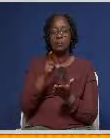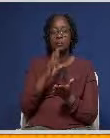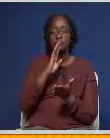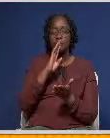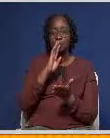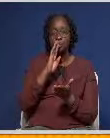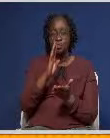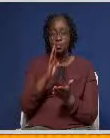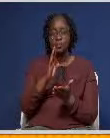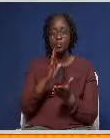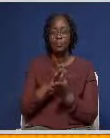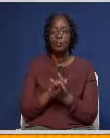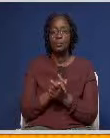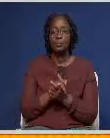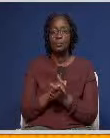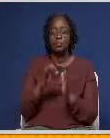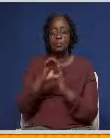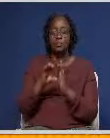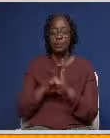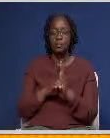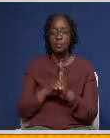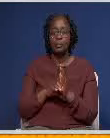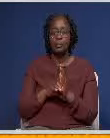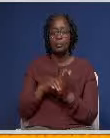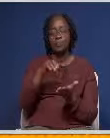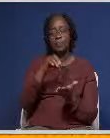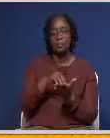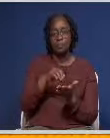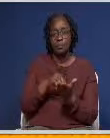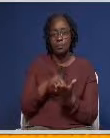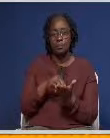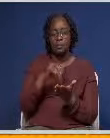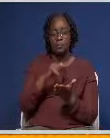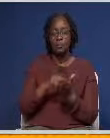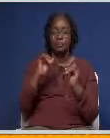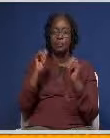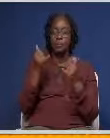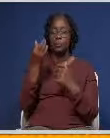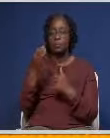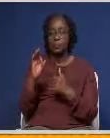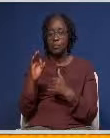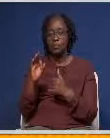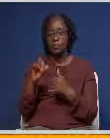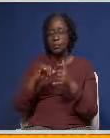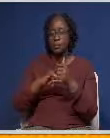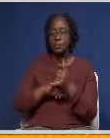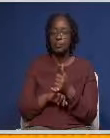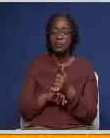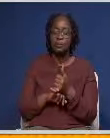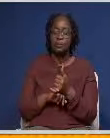be entertained under ADR, because this is a constitutional matter. Yeah. So, Speaker, if it was issues of